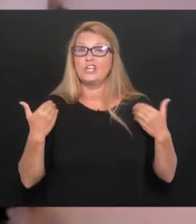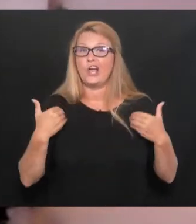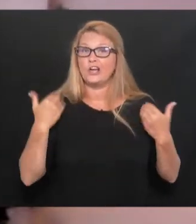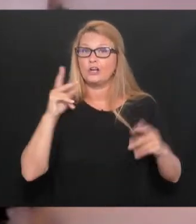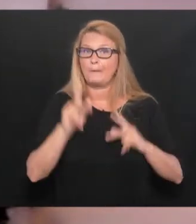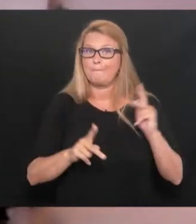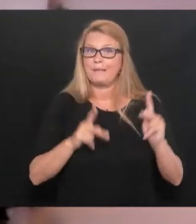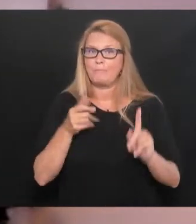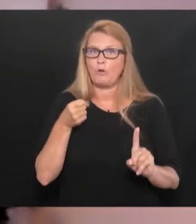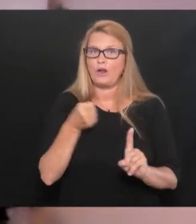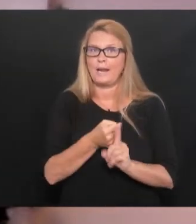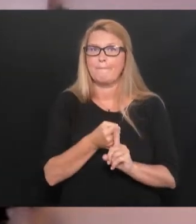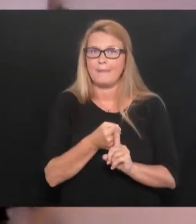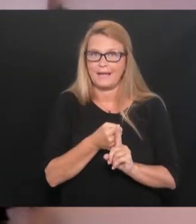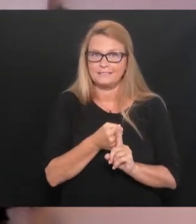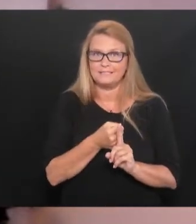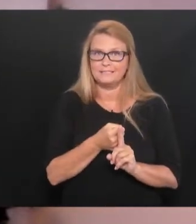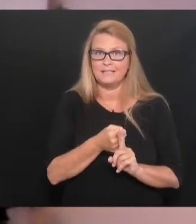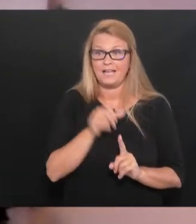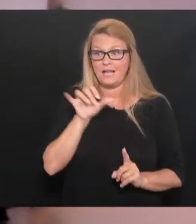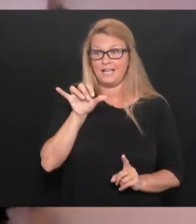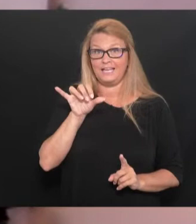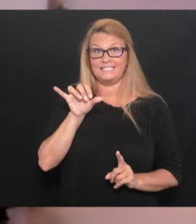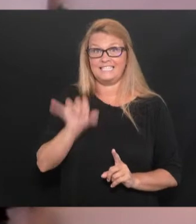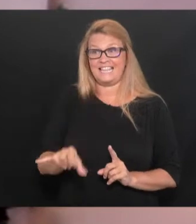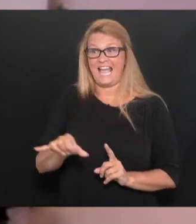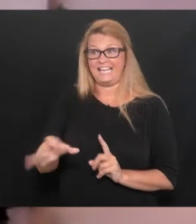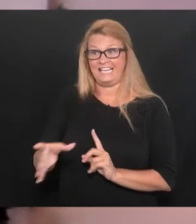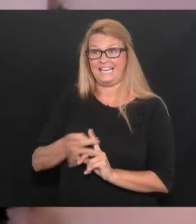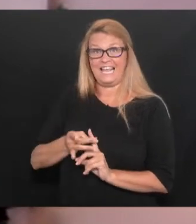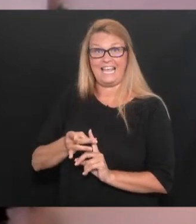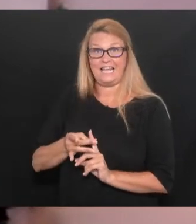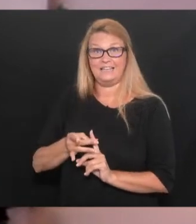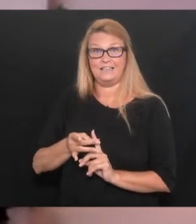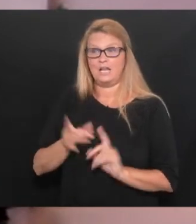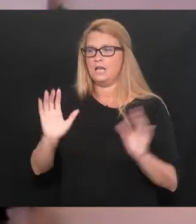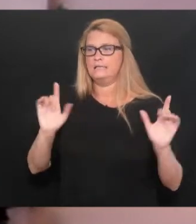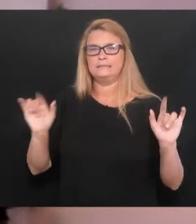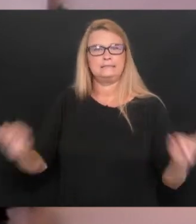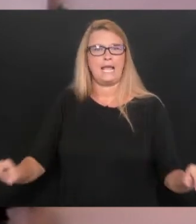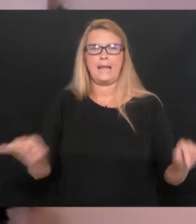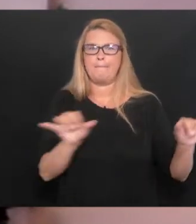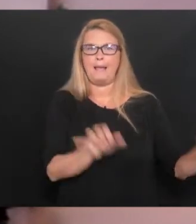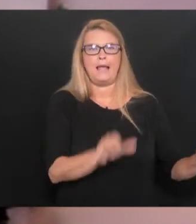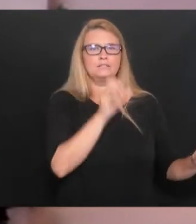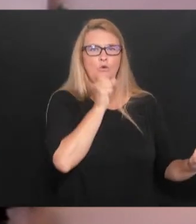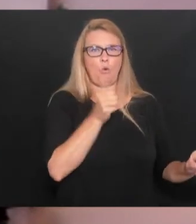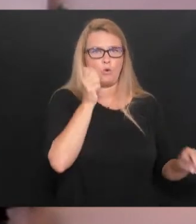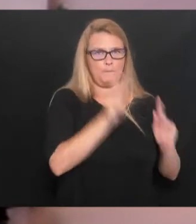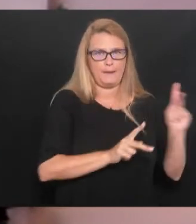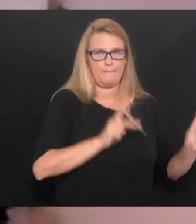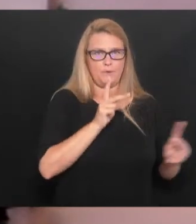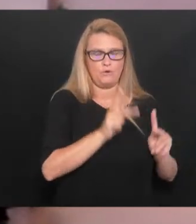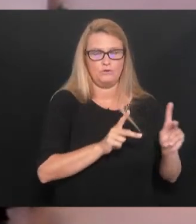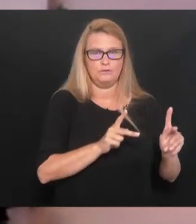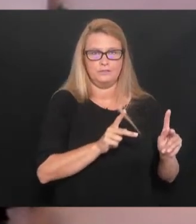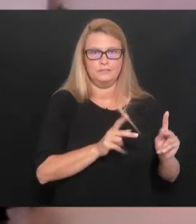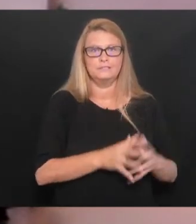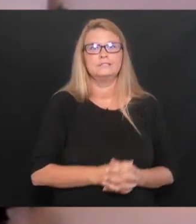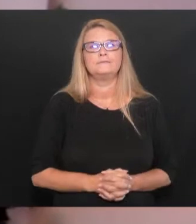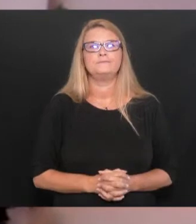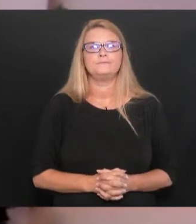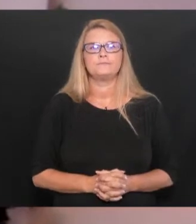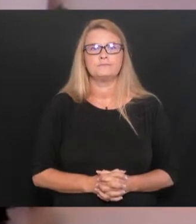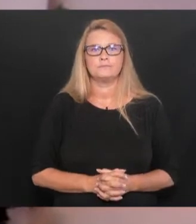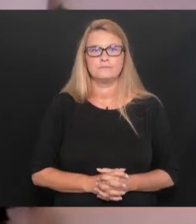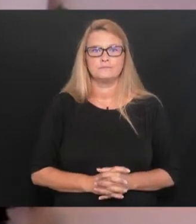are impacted because this variant can infect young people just like older people, and many older people are fully vaccinated. But it